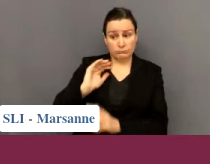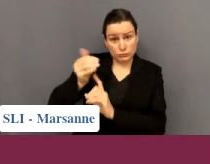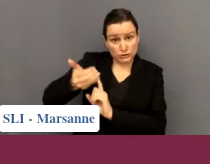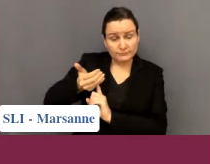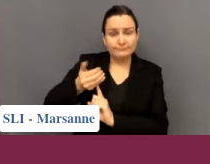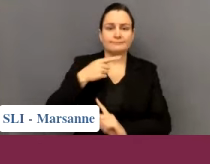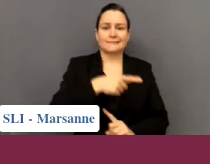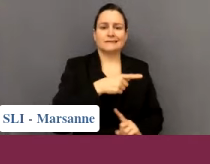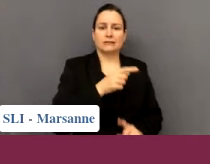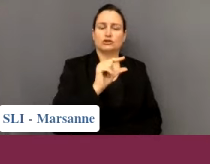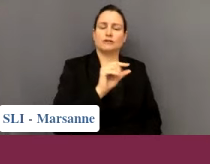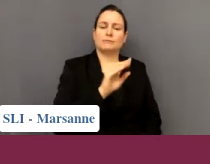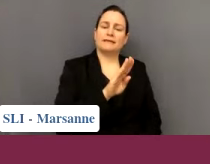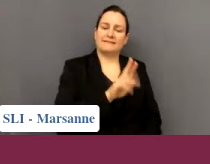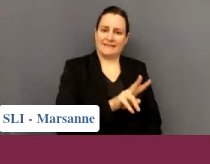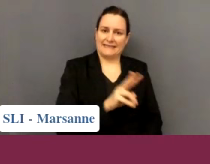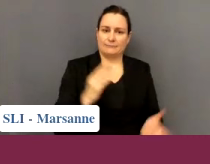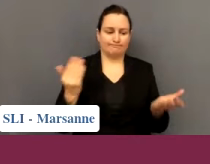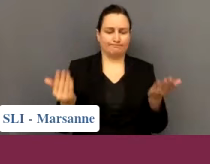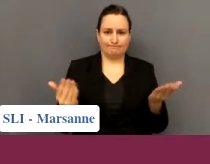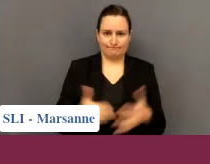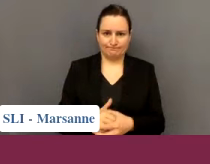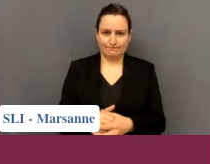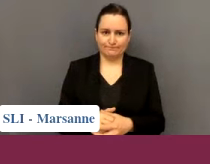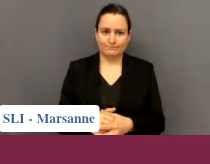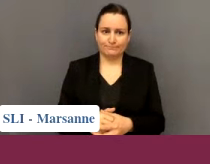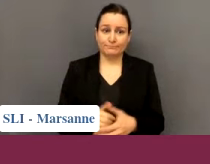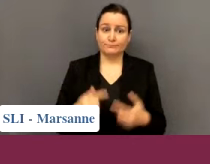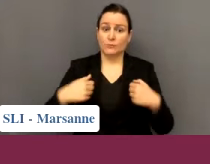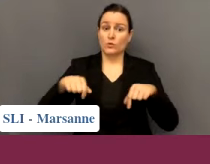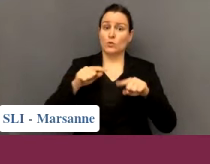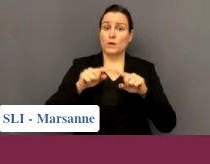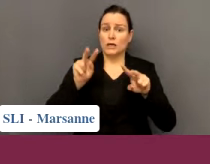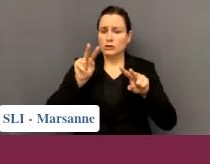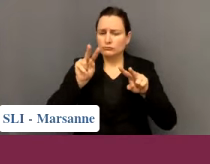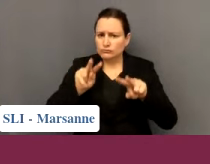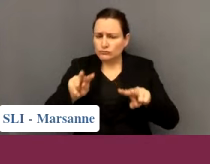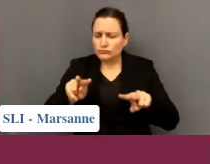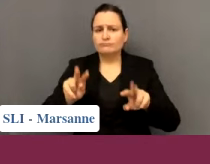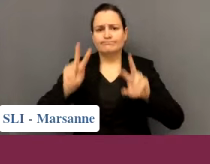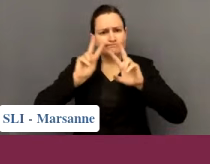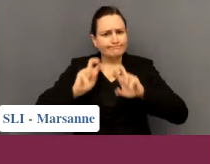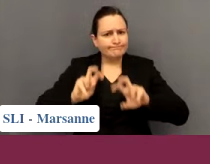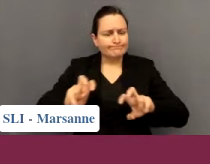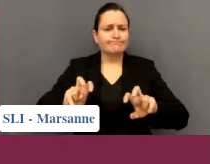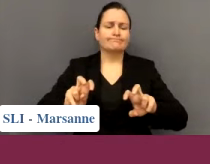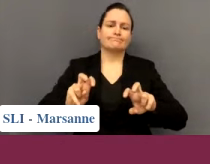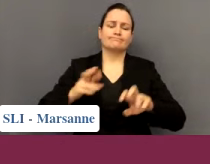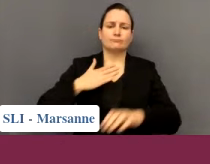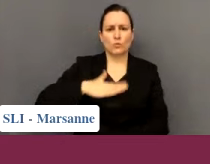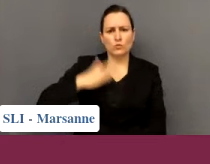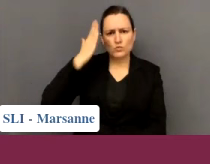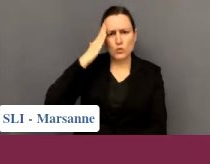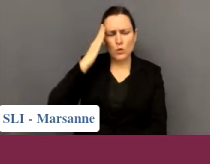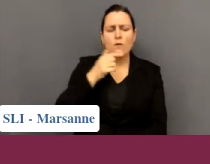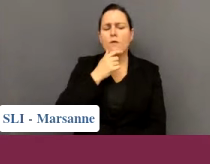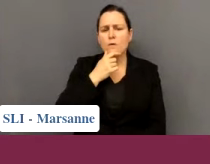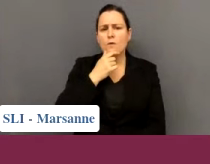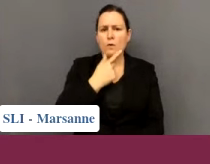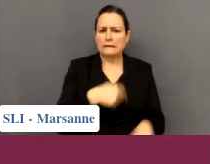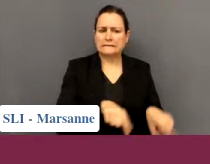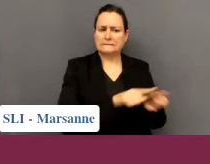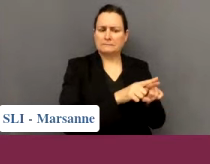of a classic scoping review, we sought to identify key concepts, patterns, and gaps